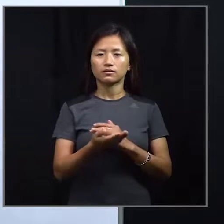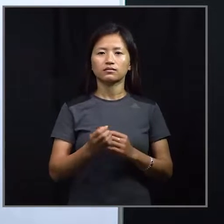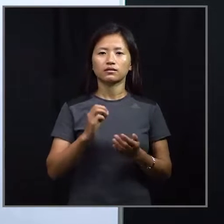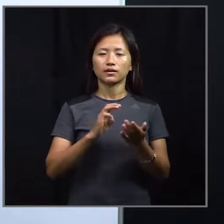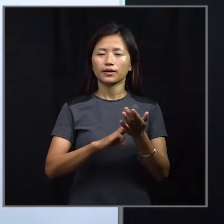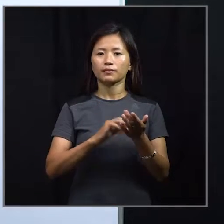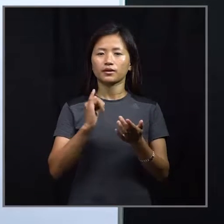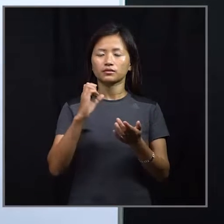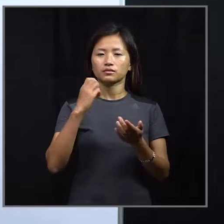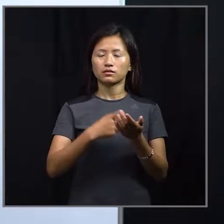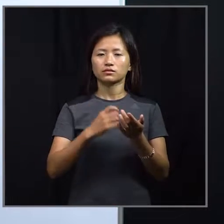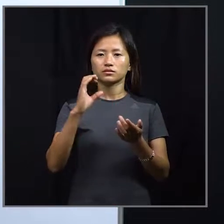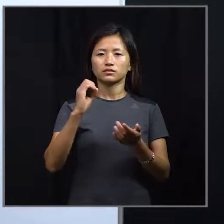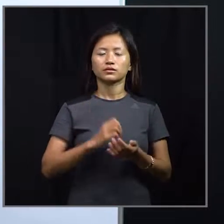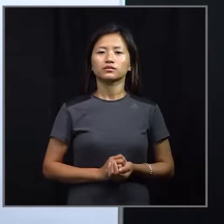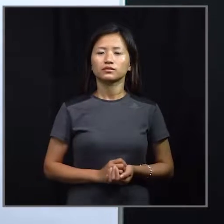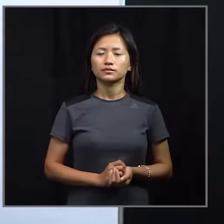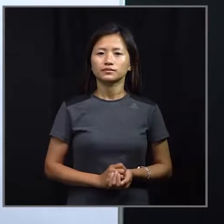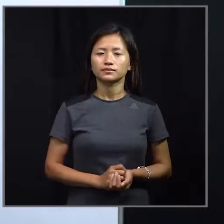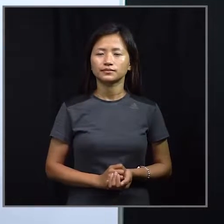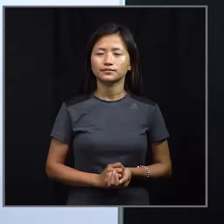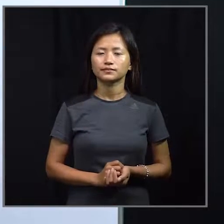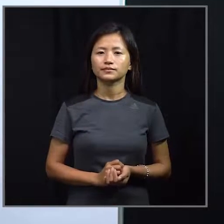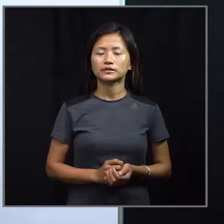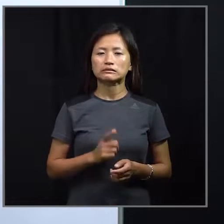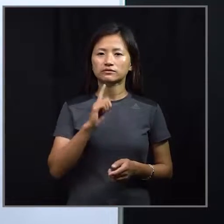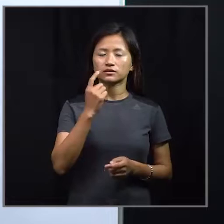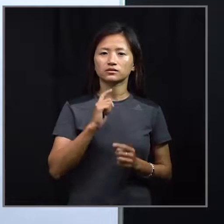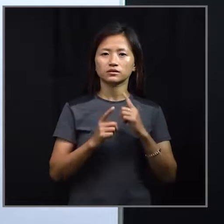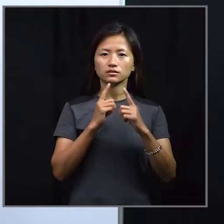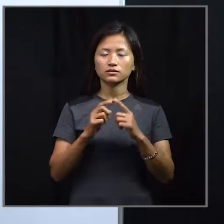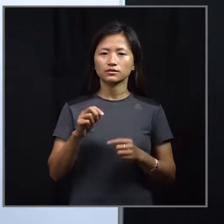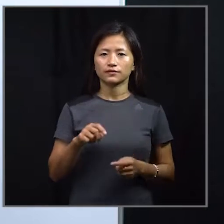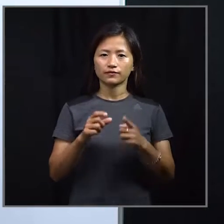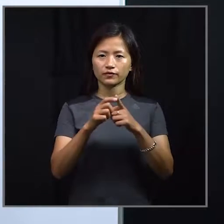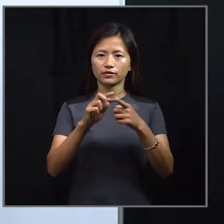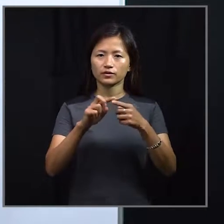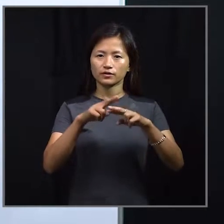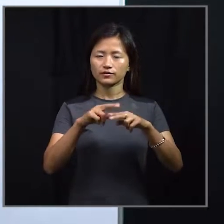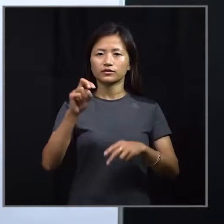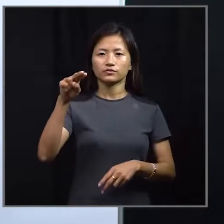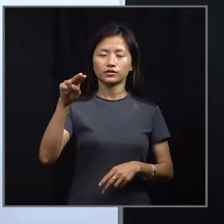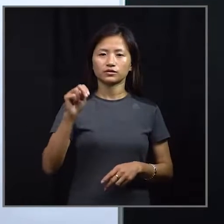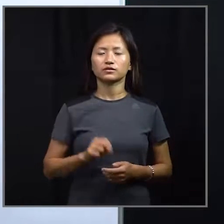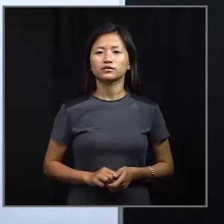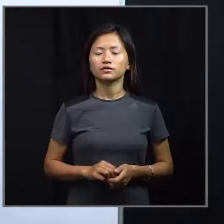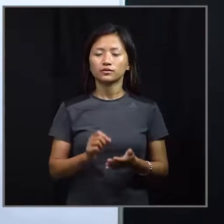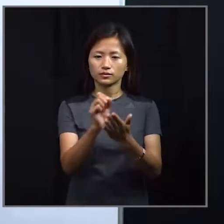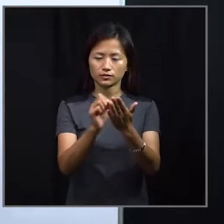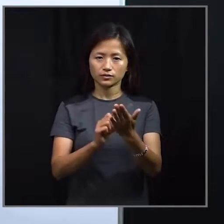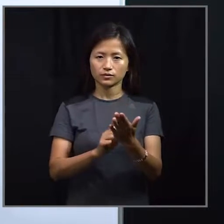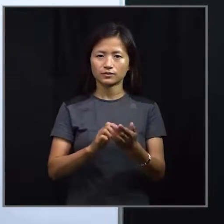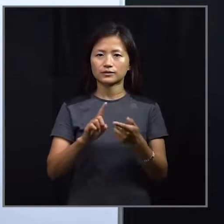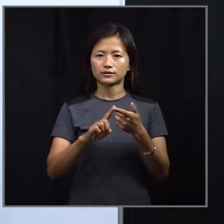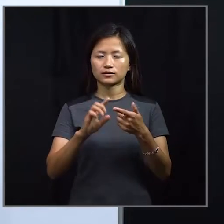microeconomics. Now, in the first chapter, it talks about definition of economics. That's what is written in your textbook,